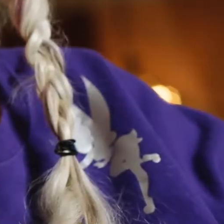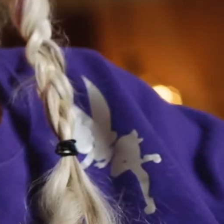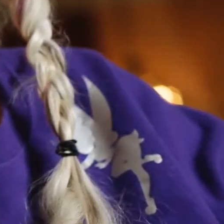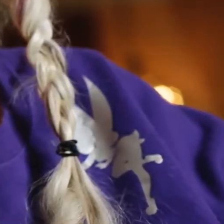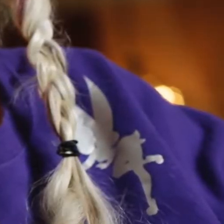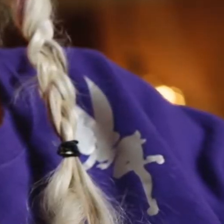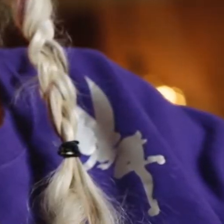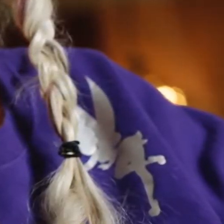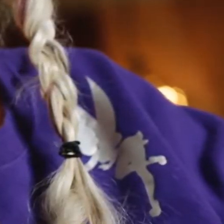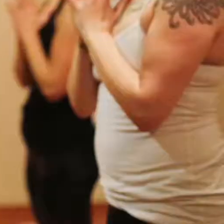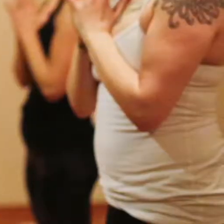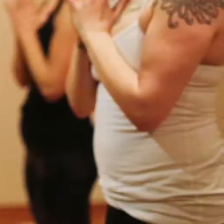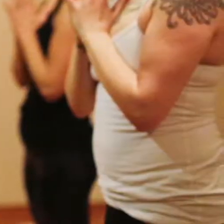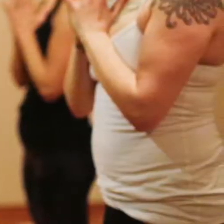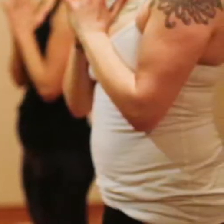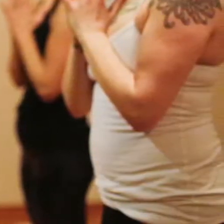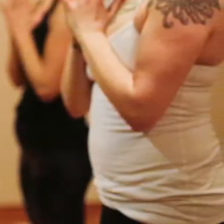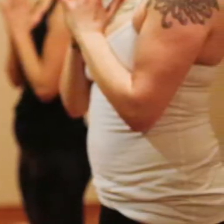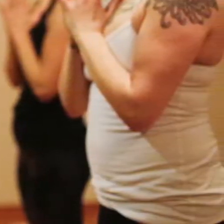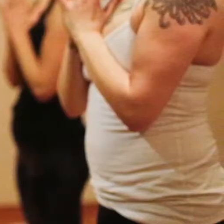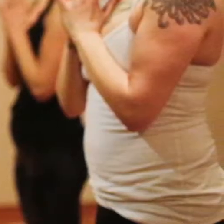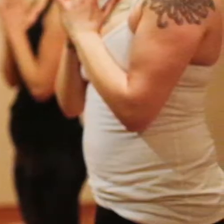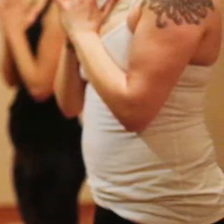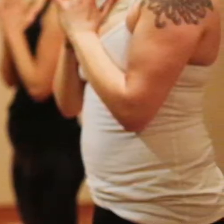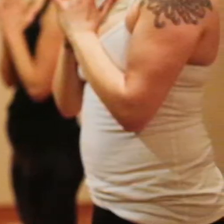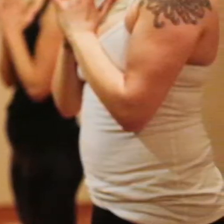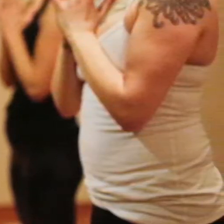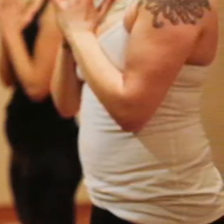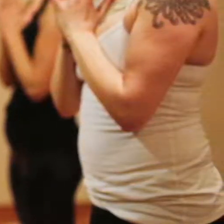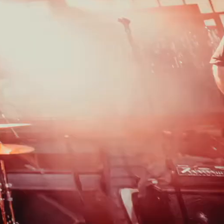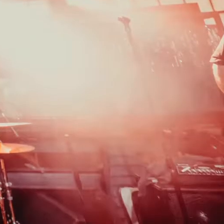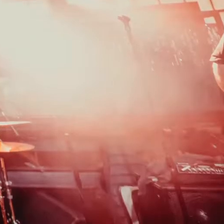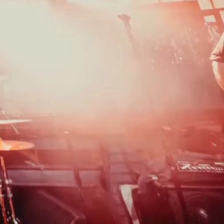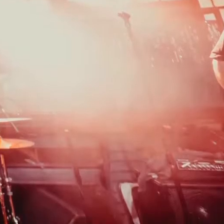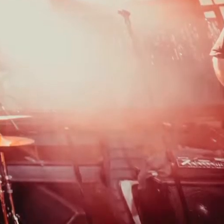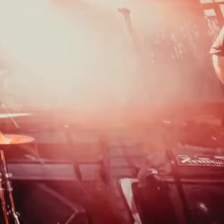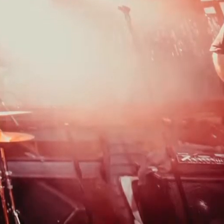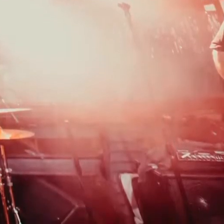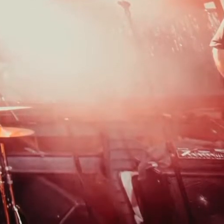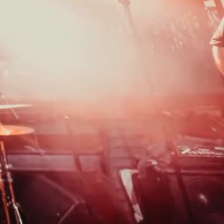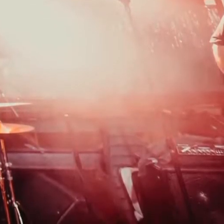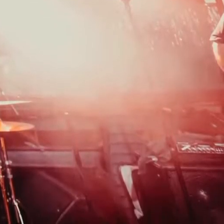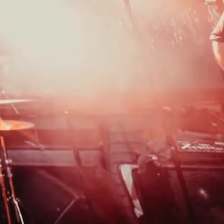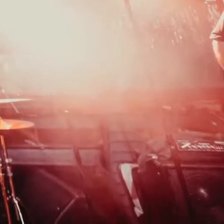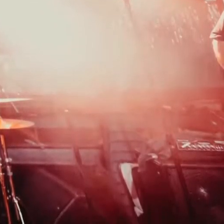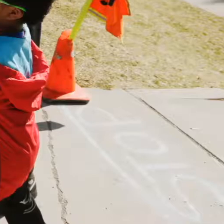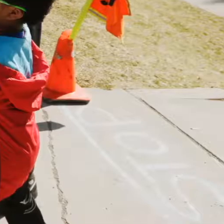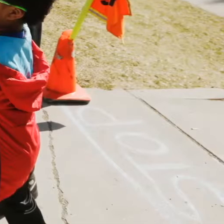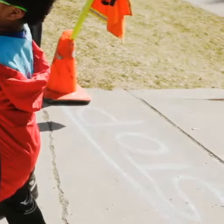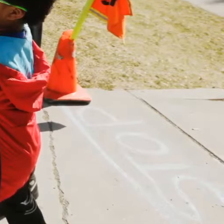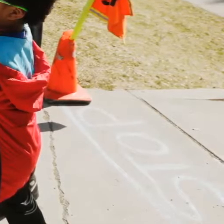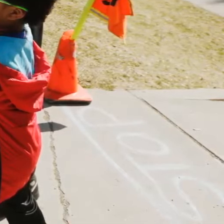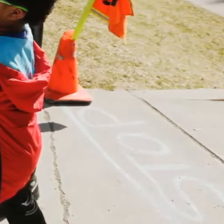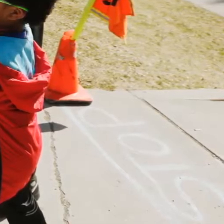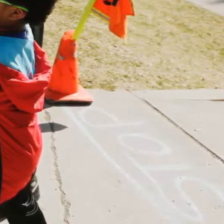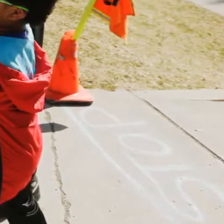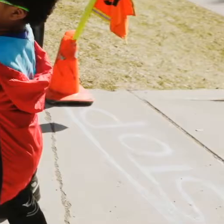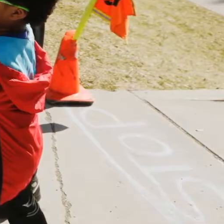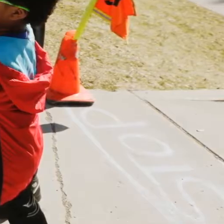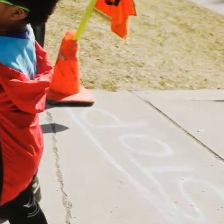are wise. We are rugged individuals seeking quiet, seeking incredible noise. We are one